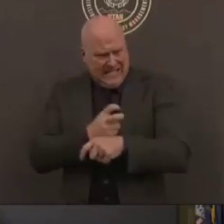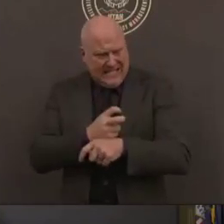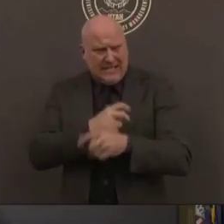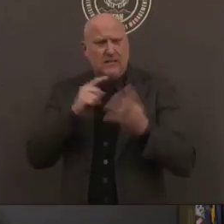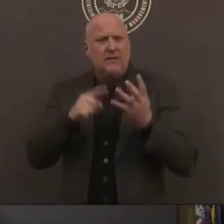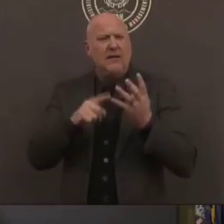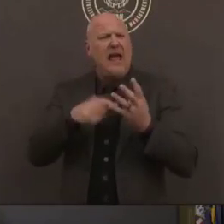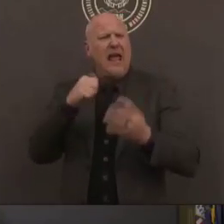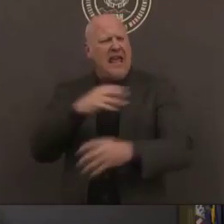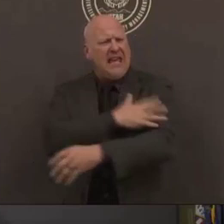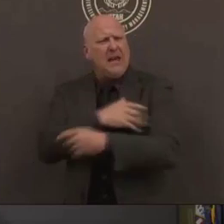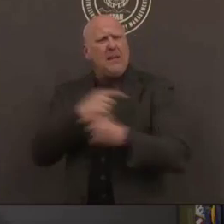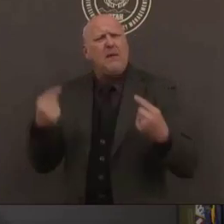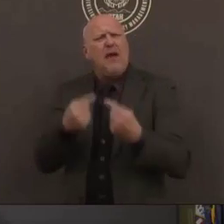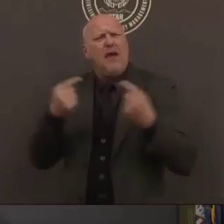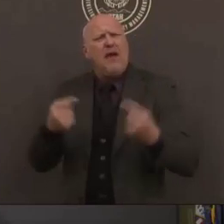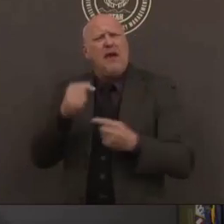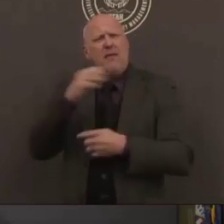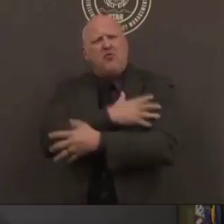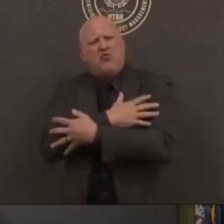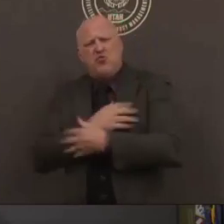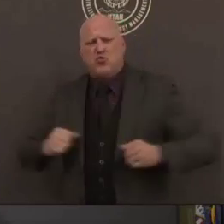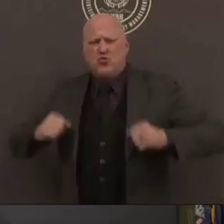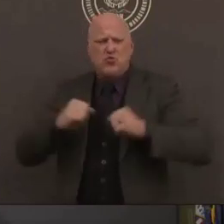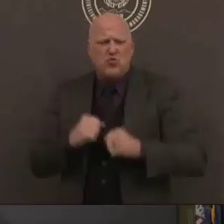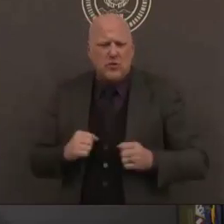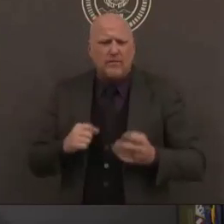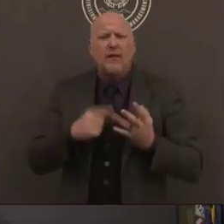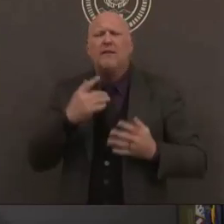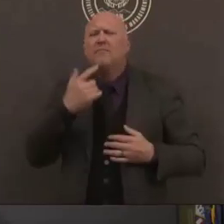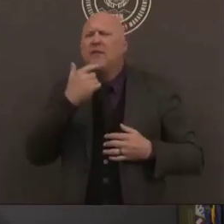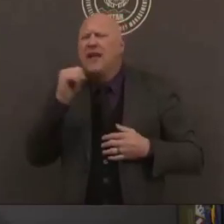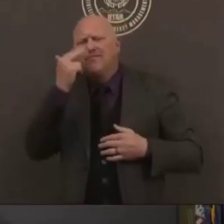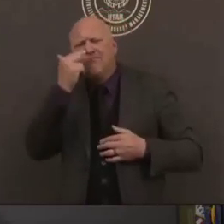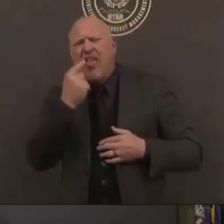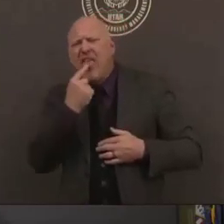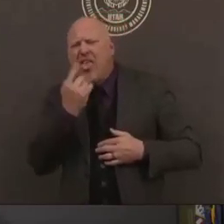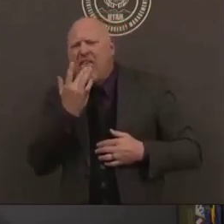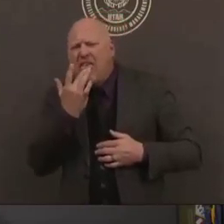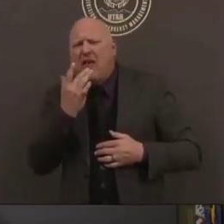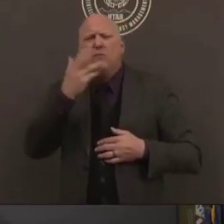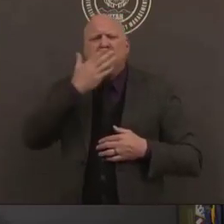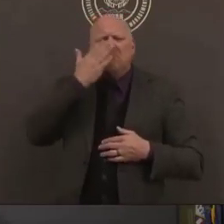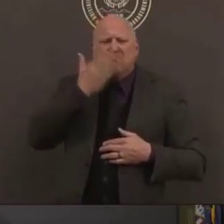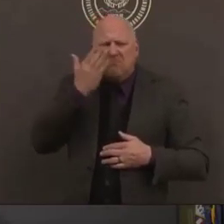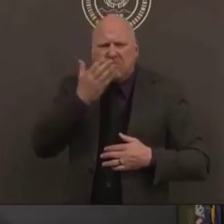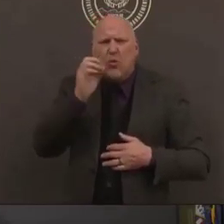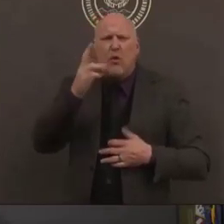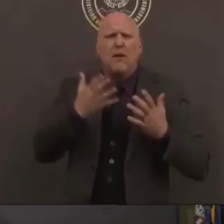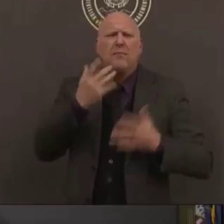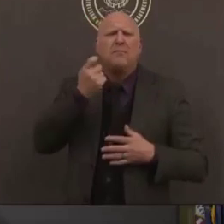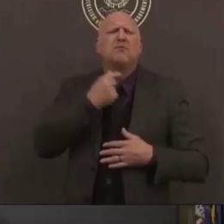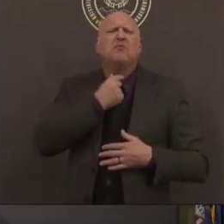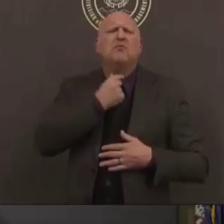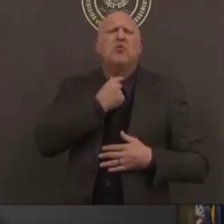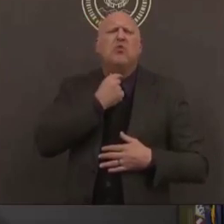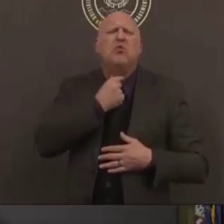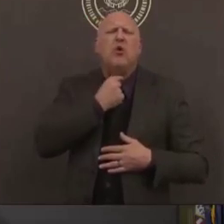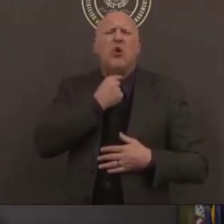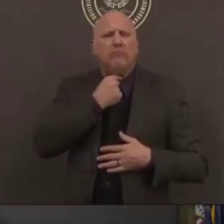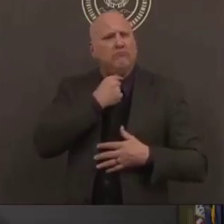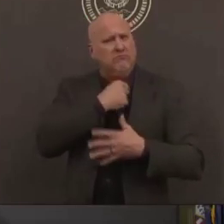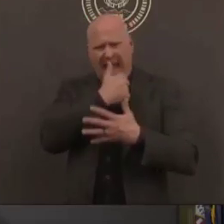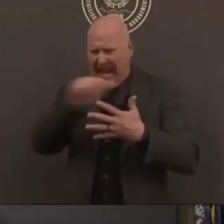pains, decreased sense of taste or smell, or a sore throat. For individuals and healthcare providers out there,